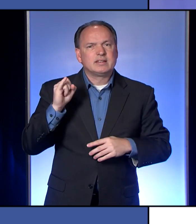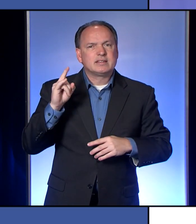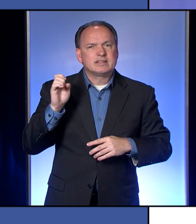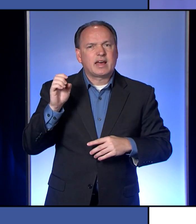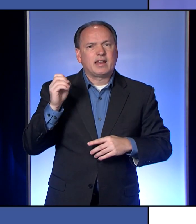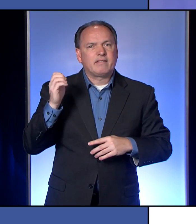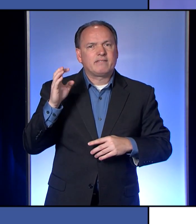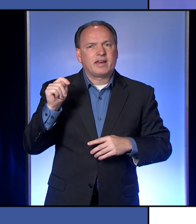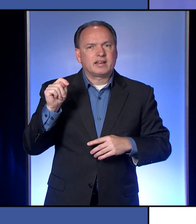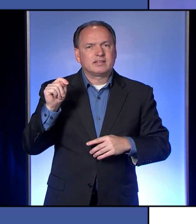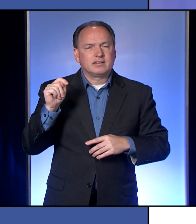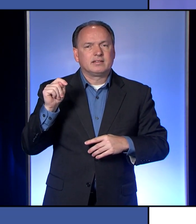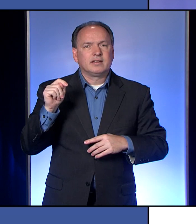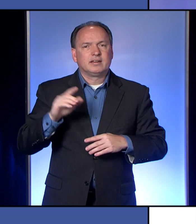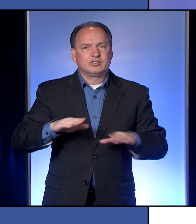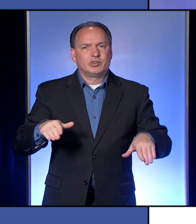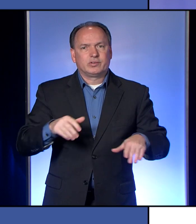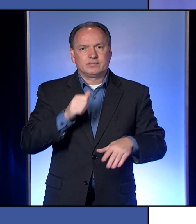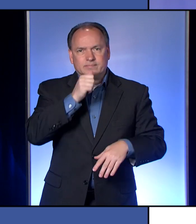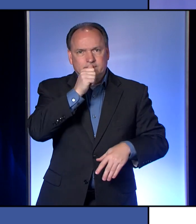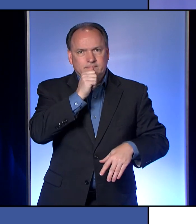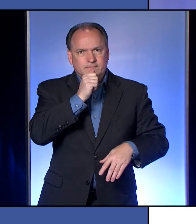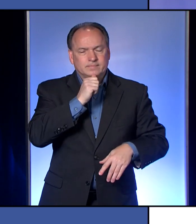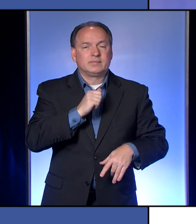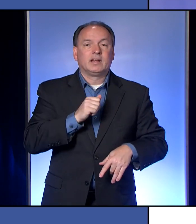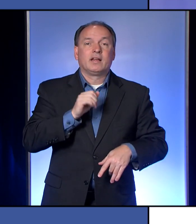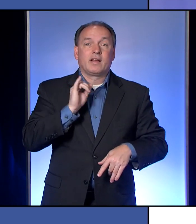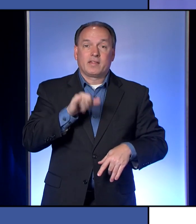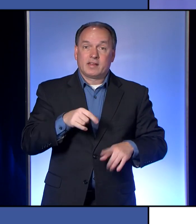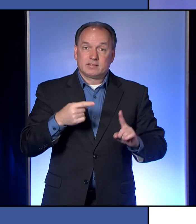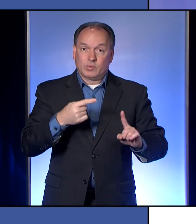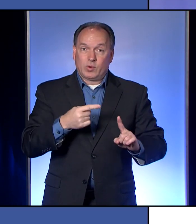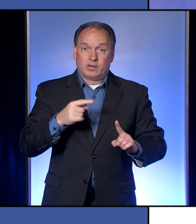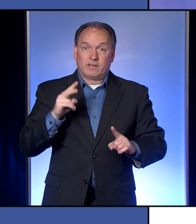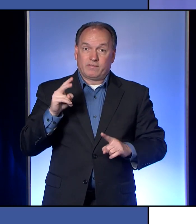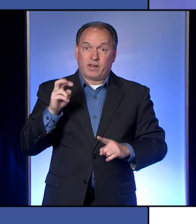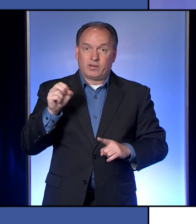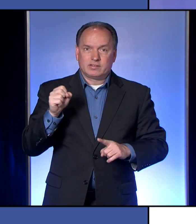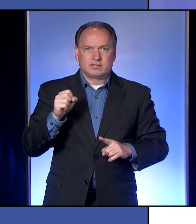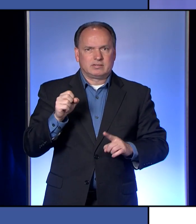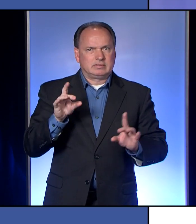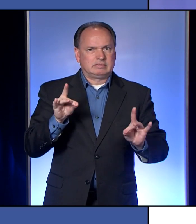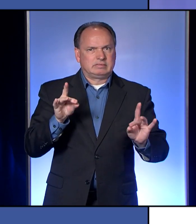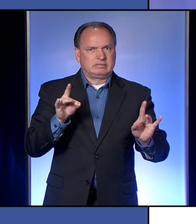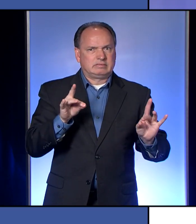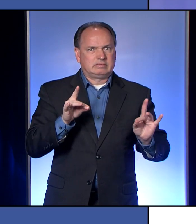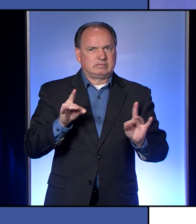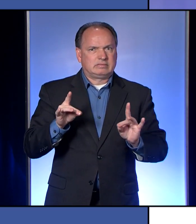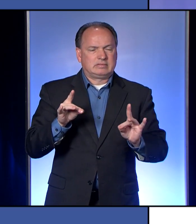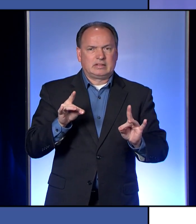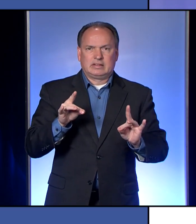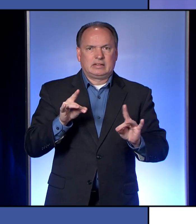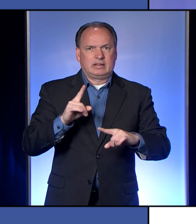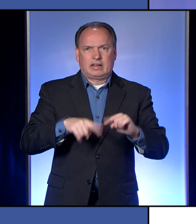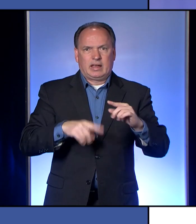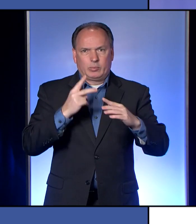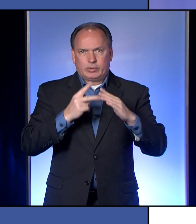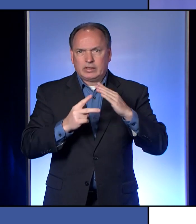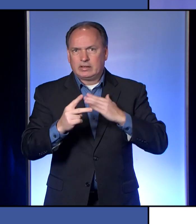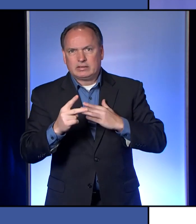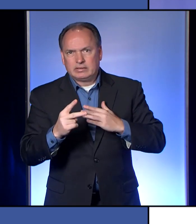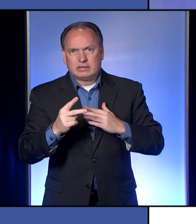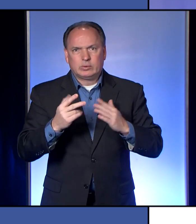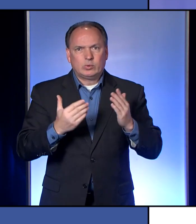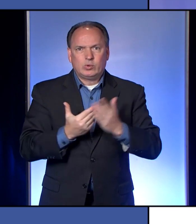some children are enduring. This is the thing with this virus. It's tricky, it's unpredictable, it's